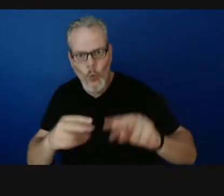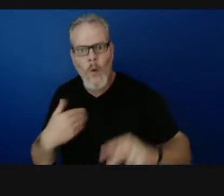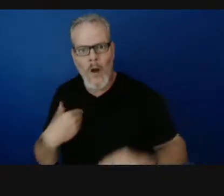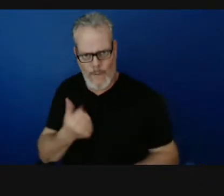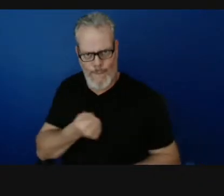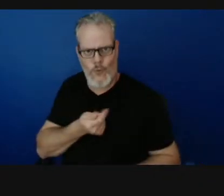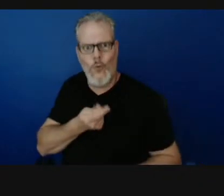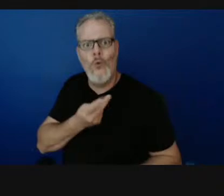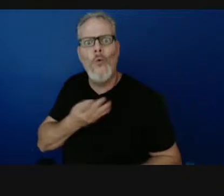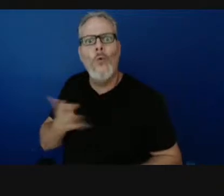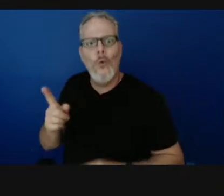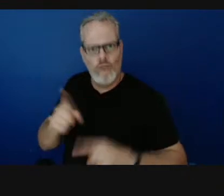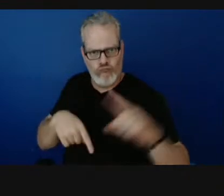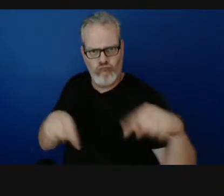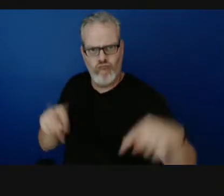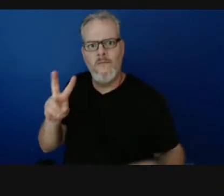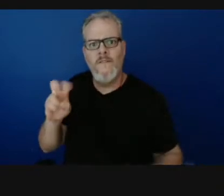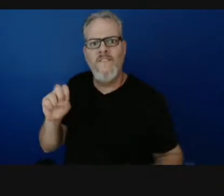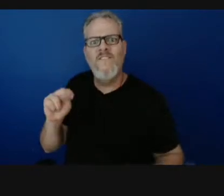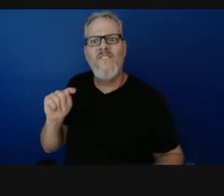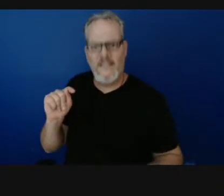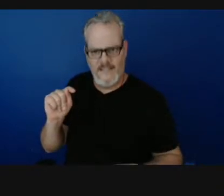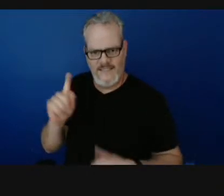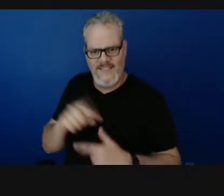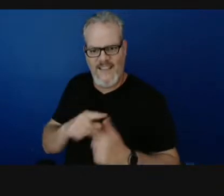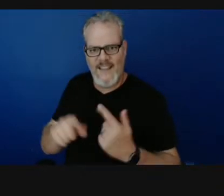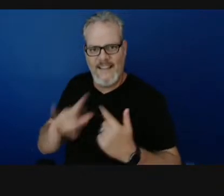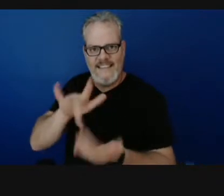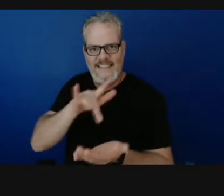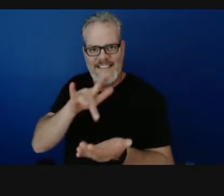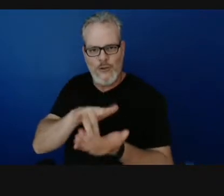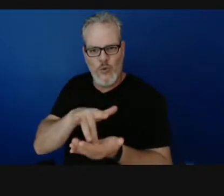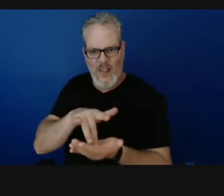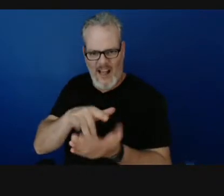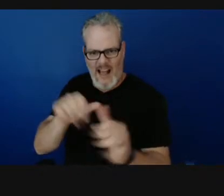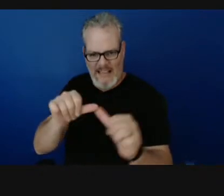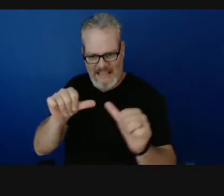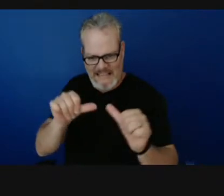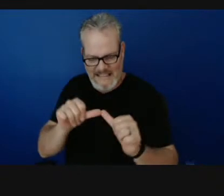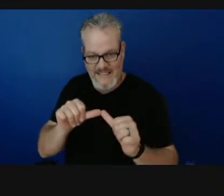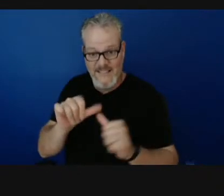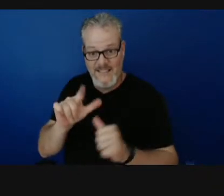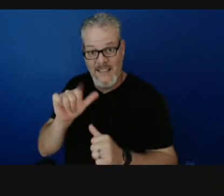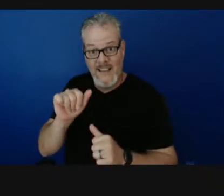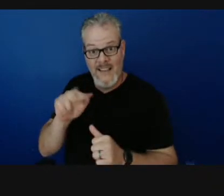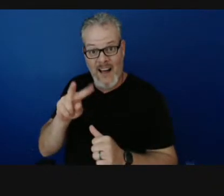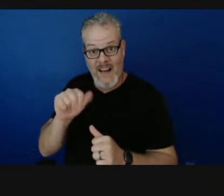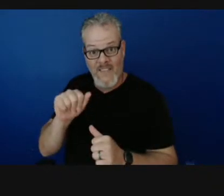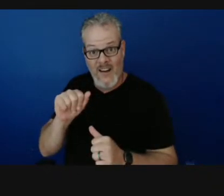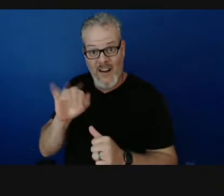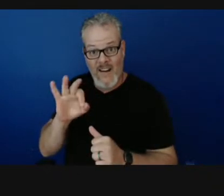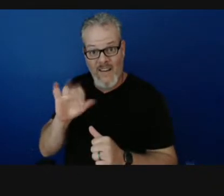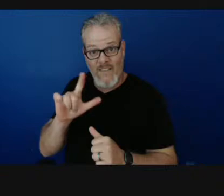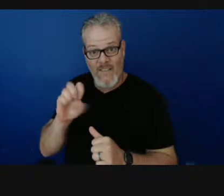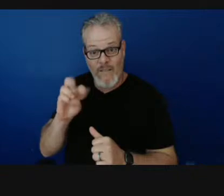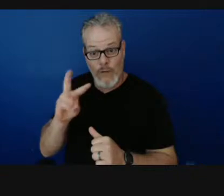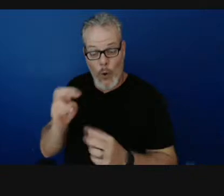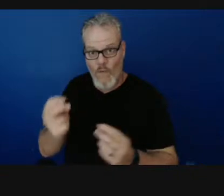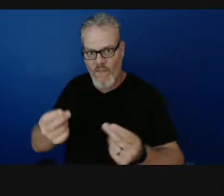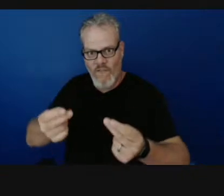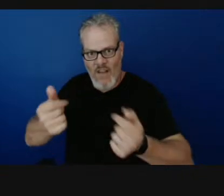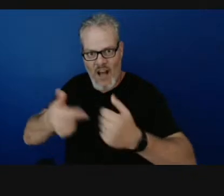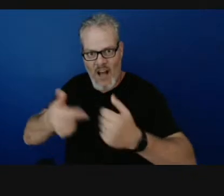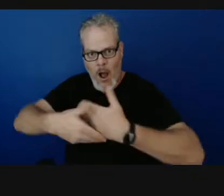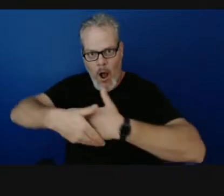caldera, and then activity kind of centralized at a few vents there. Lava flows really rapidly covered a lot of the caldera